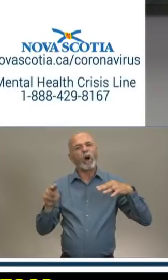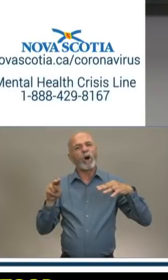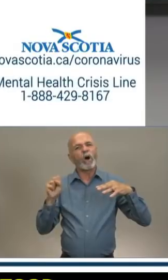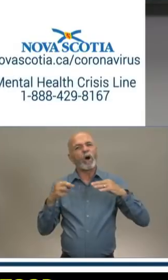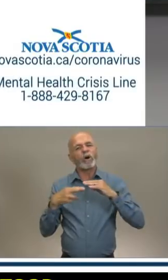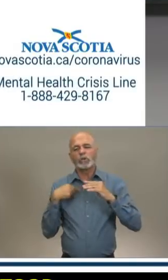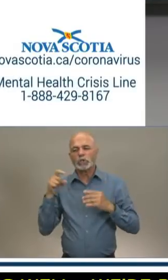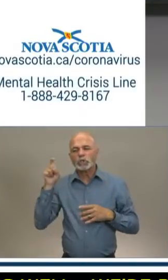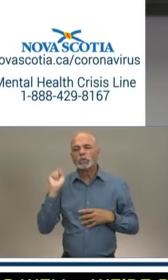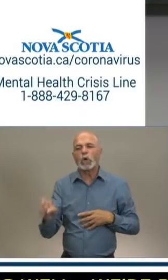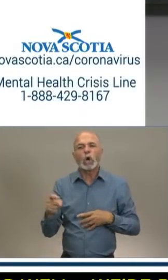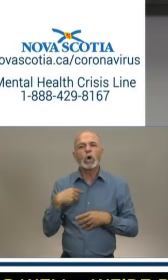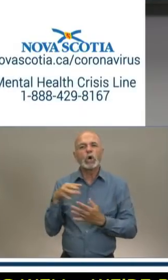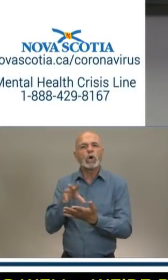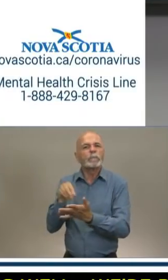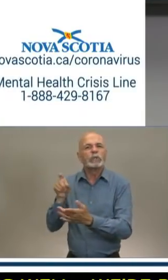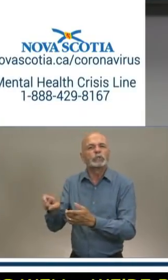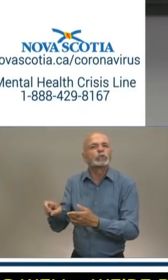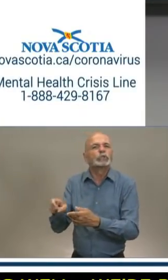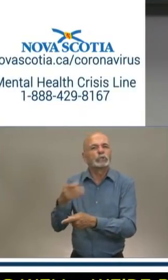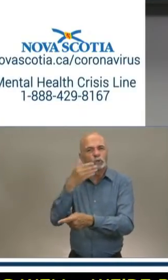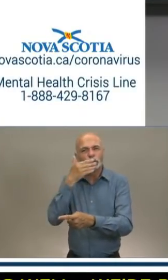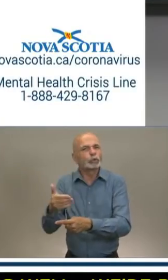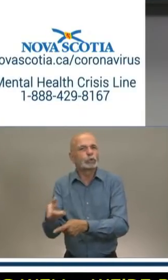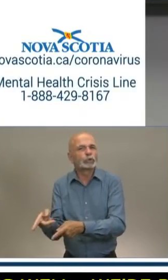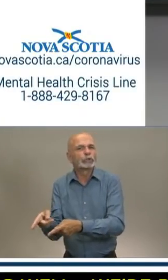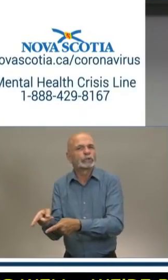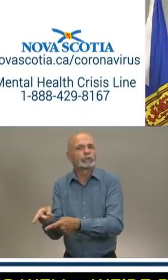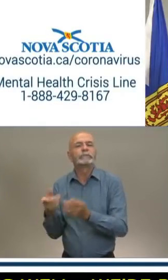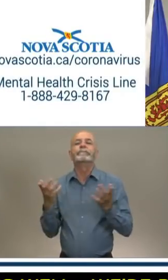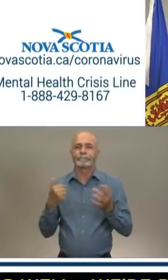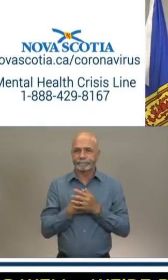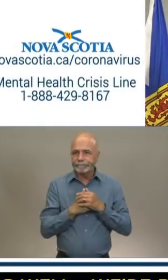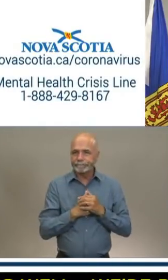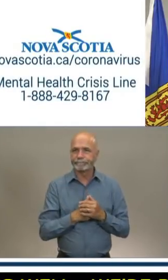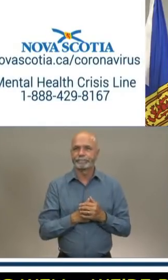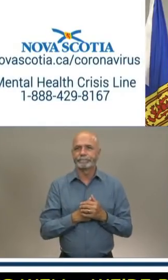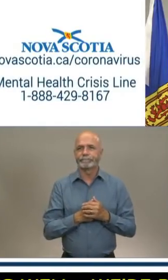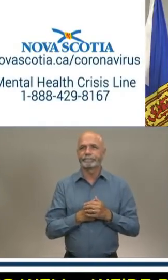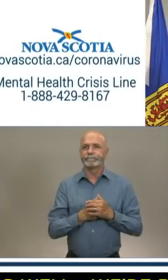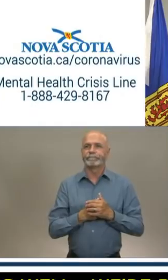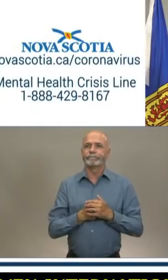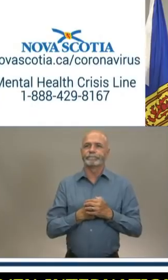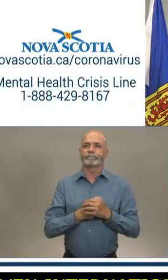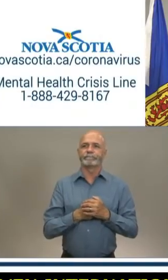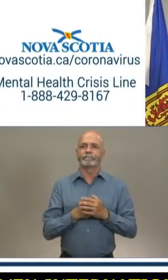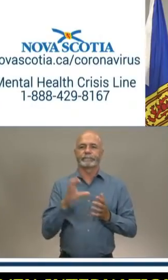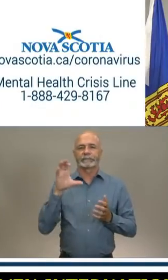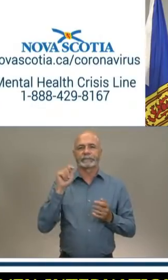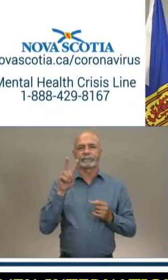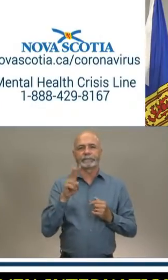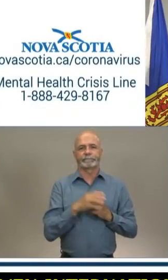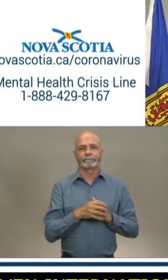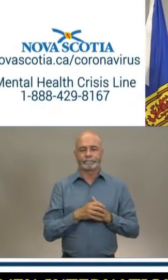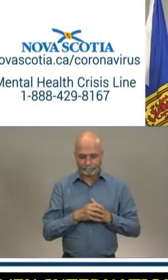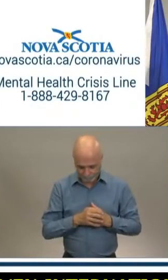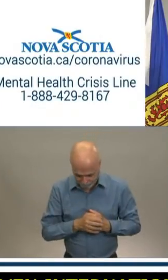you handle the pandemic. Next, we'll go to Natasha Pace from CTV. Go ahead,